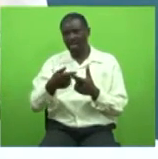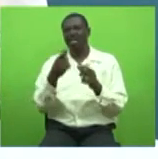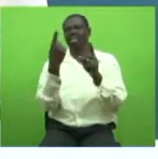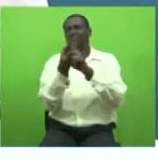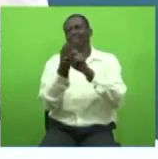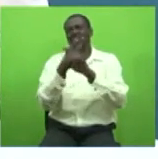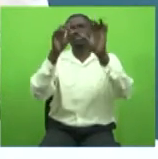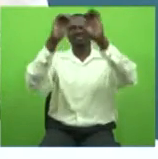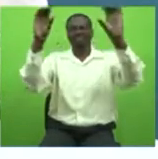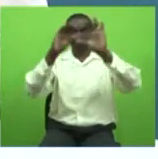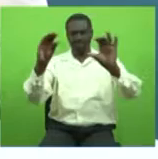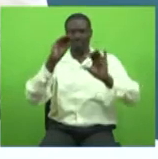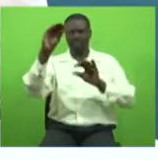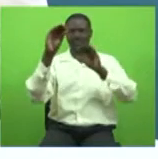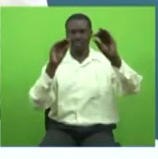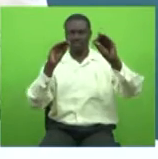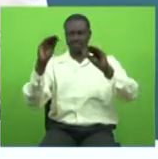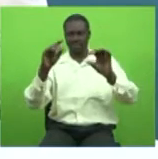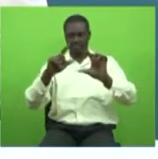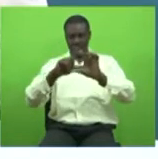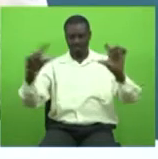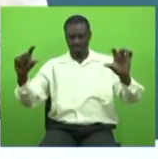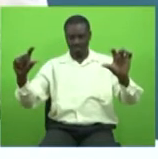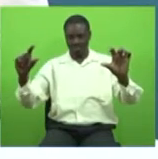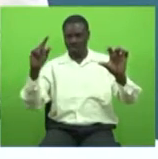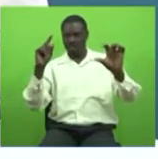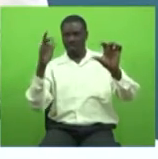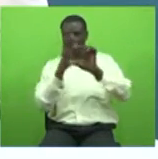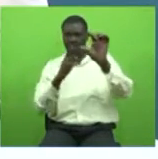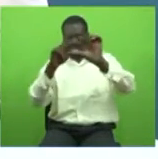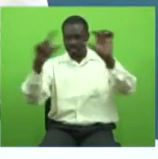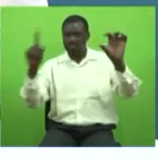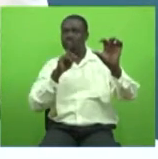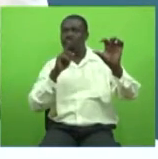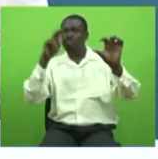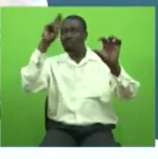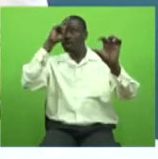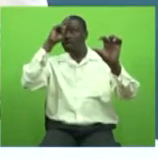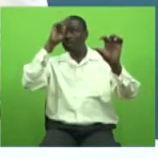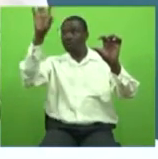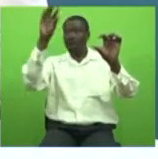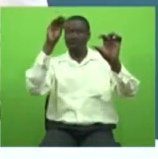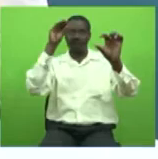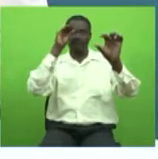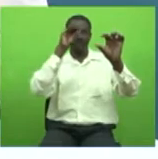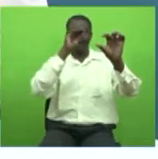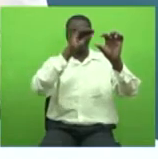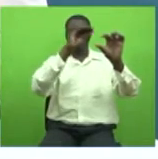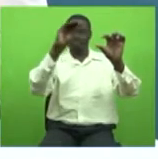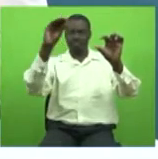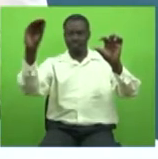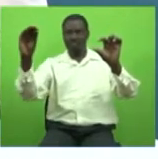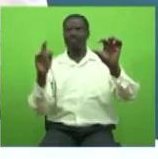the first part is usually filled at the police station from which the case is reported and the form is collected from.